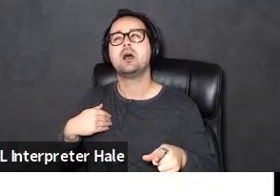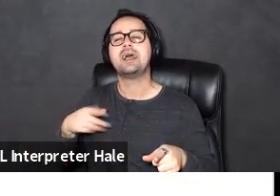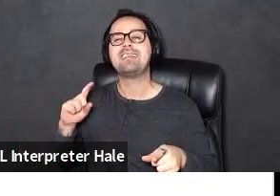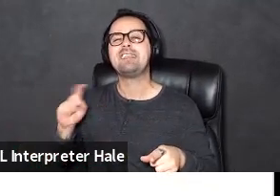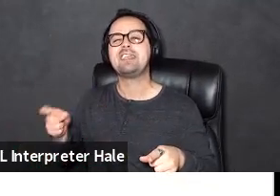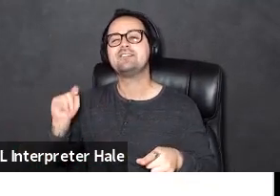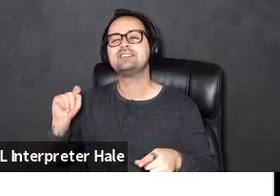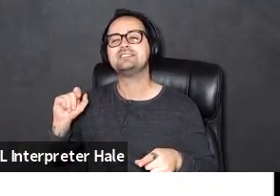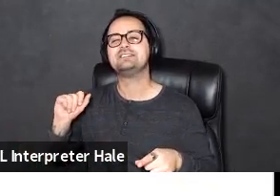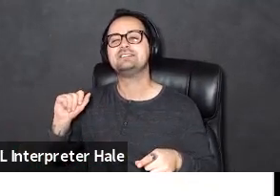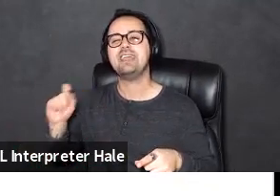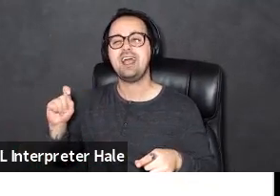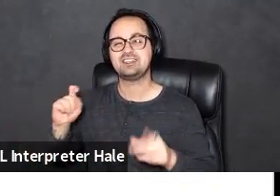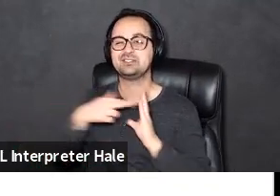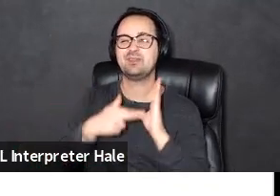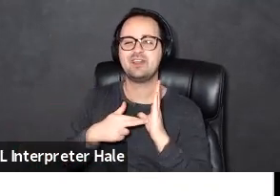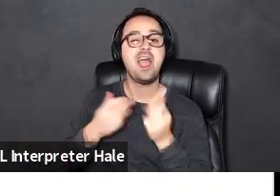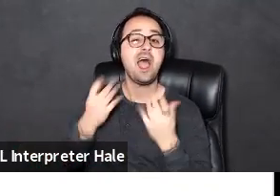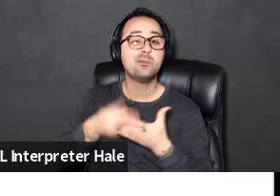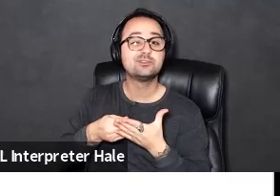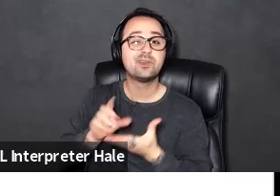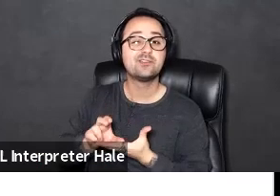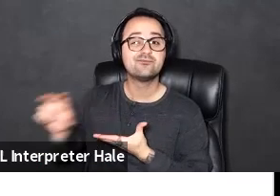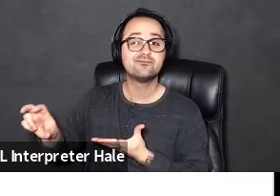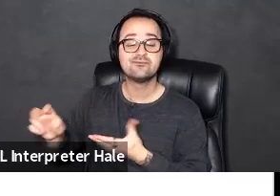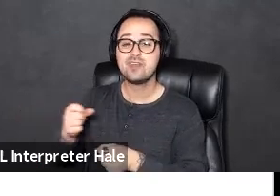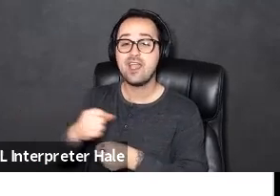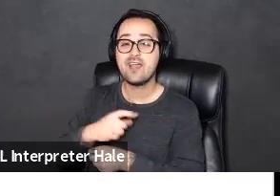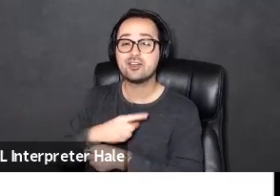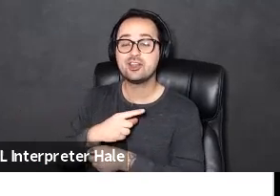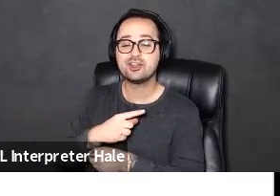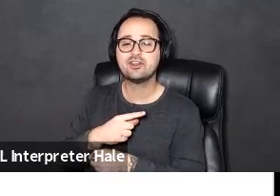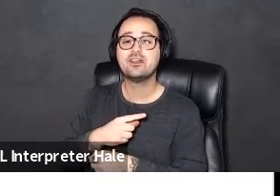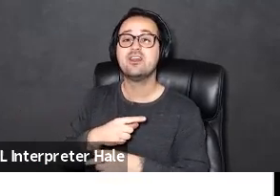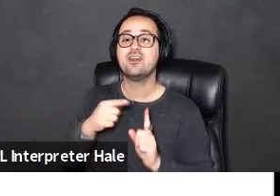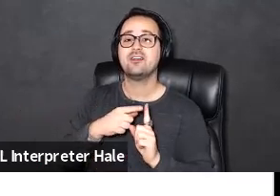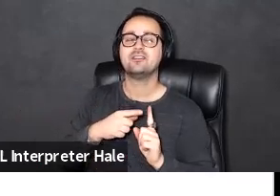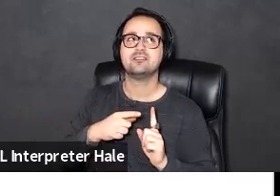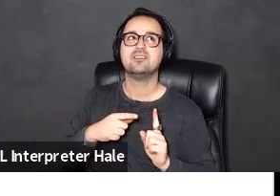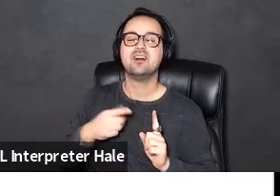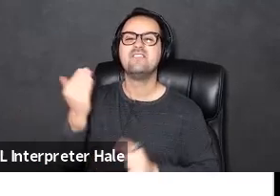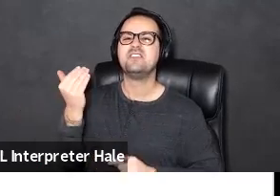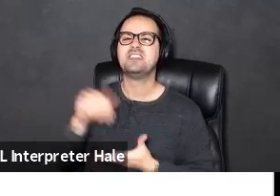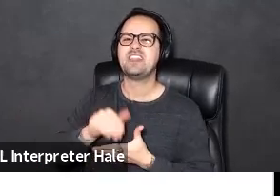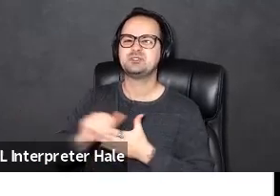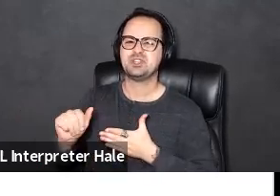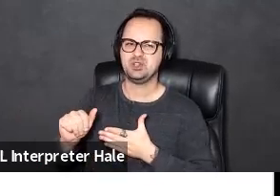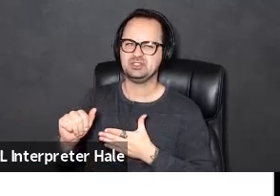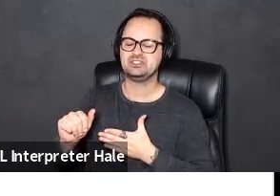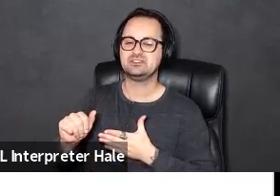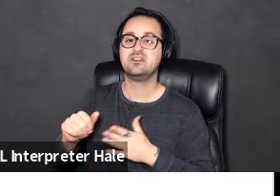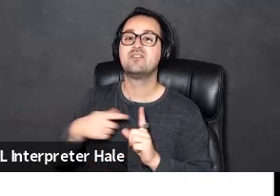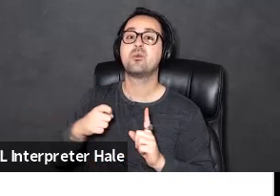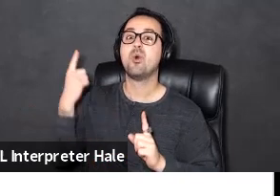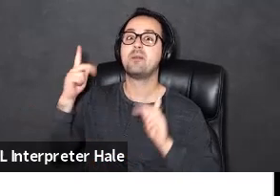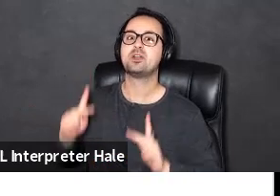gift tax provision, right? So how much can be gifted on an annual basis by one person? That means $15,000, one account